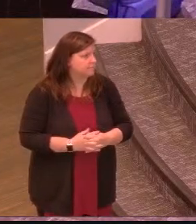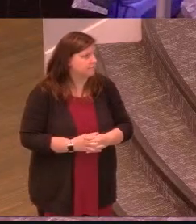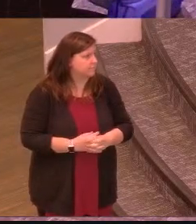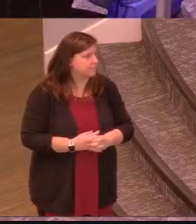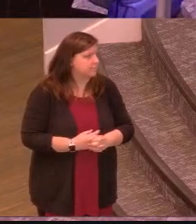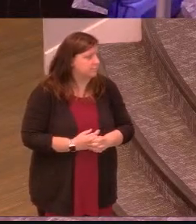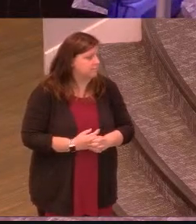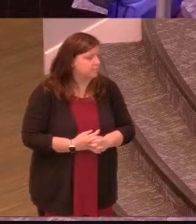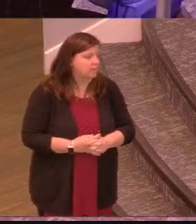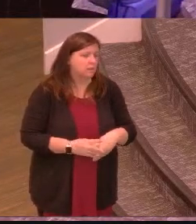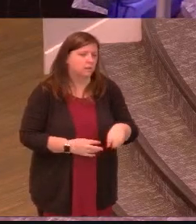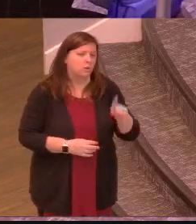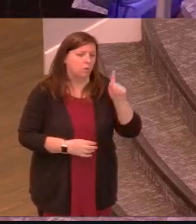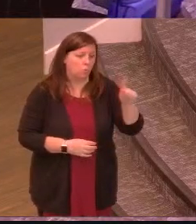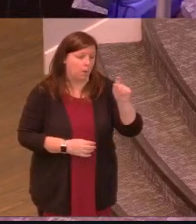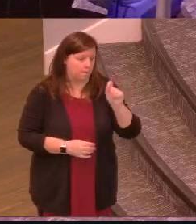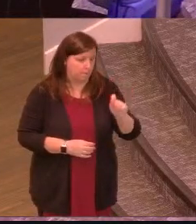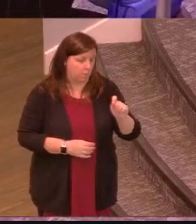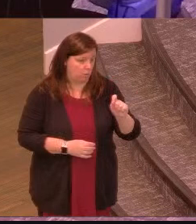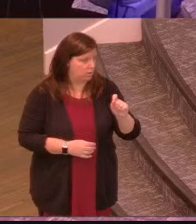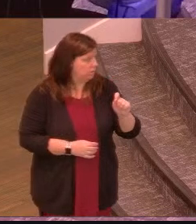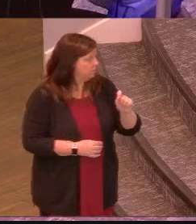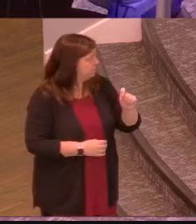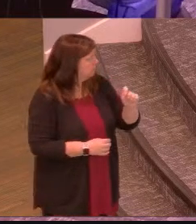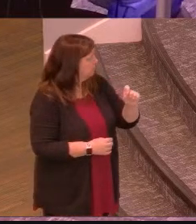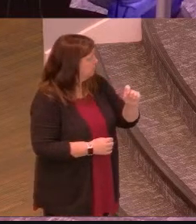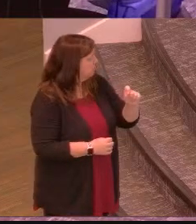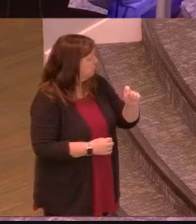on 1.1.1.